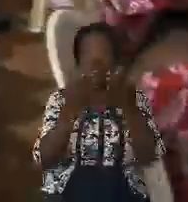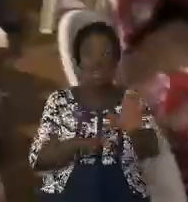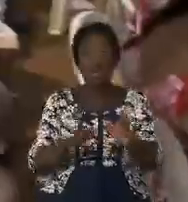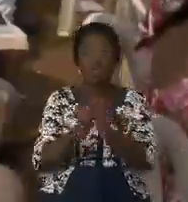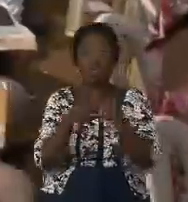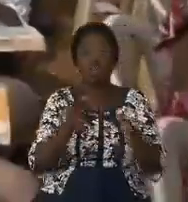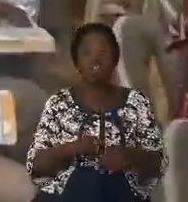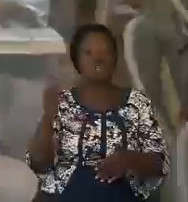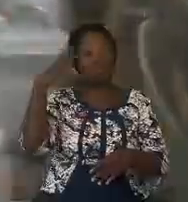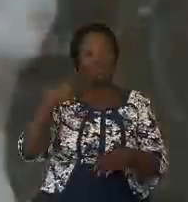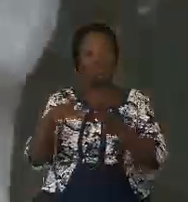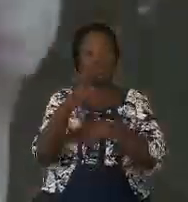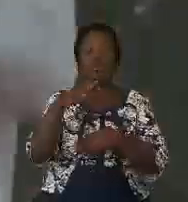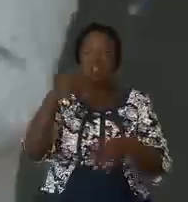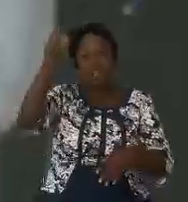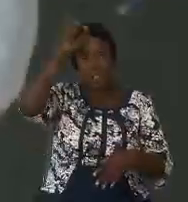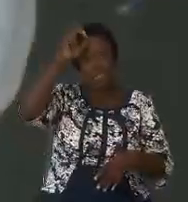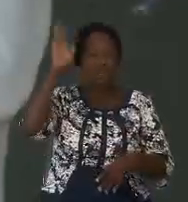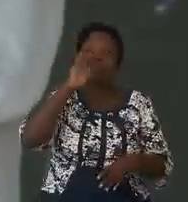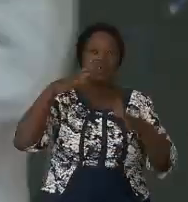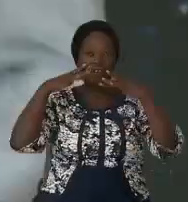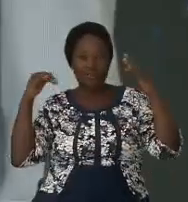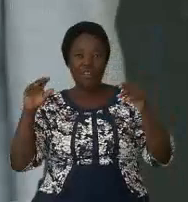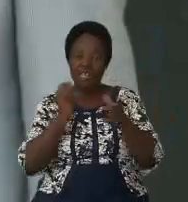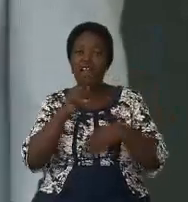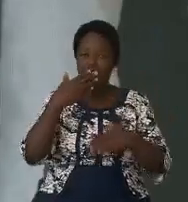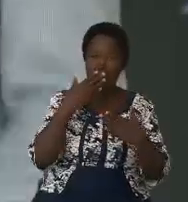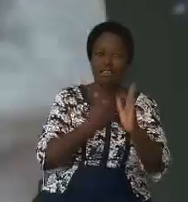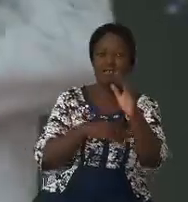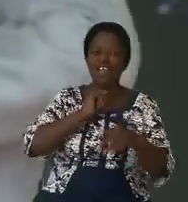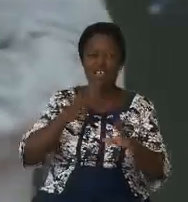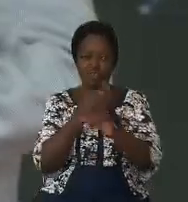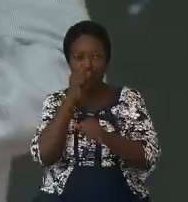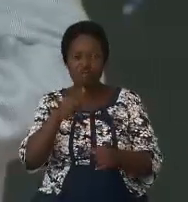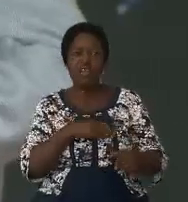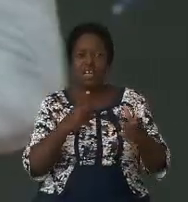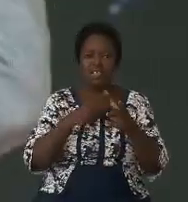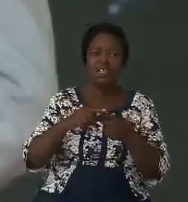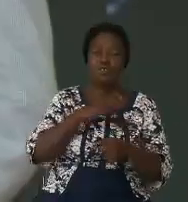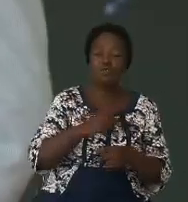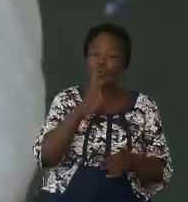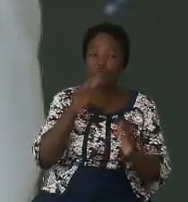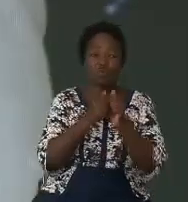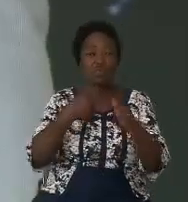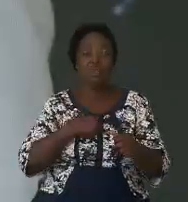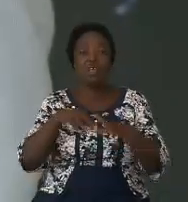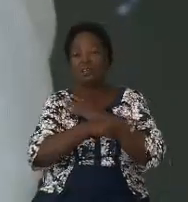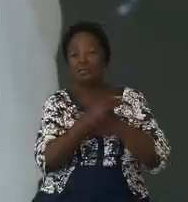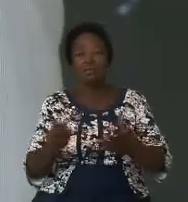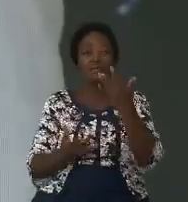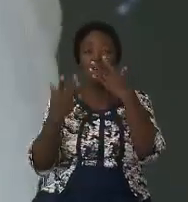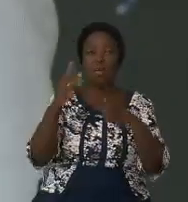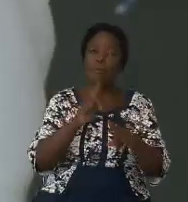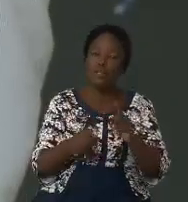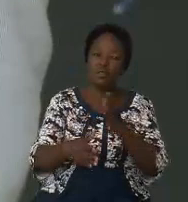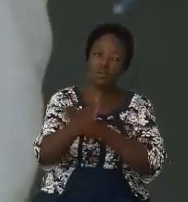without the mercy of God, dies without the grace of God, Satan will be laughing. I got that one. He will spend